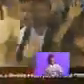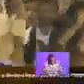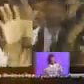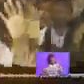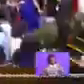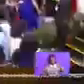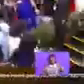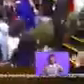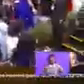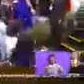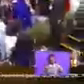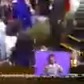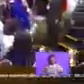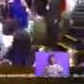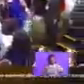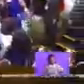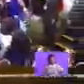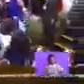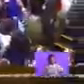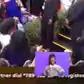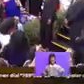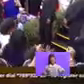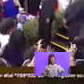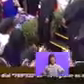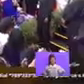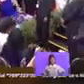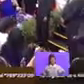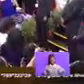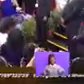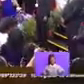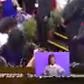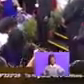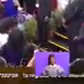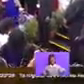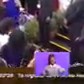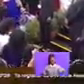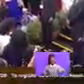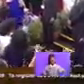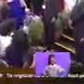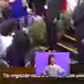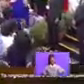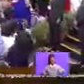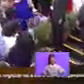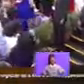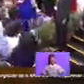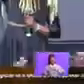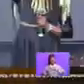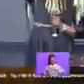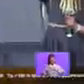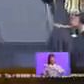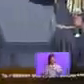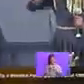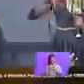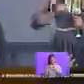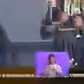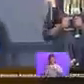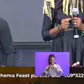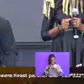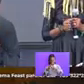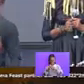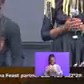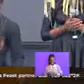it res it res it res in the name